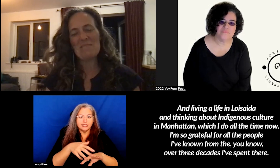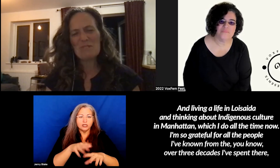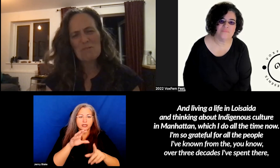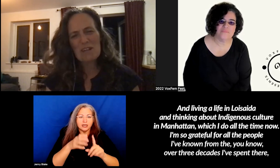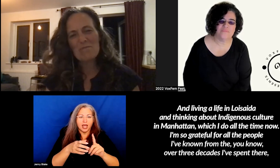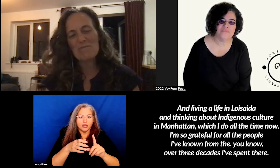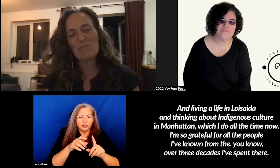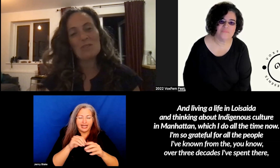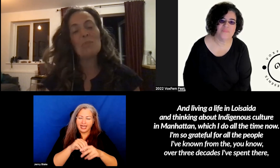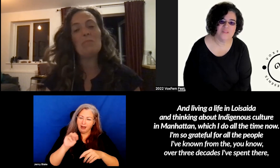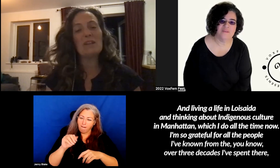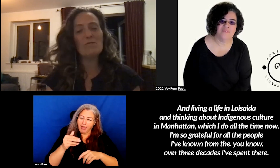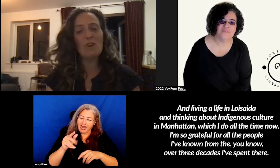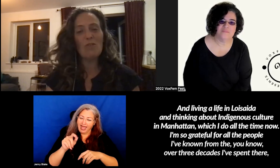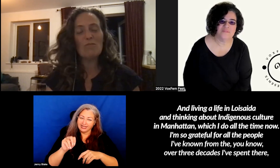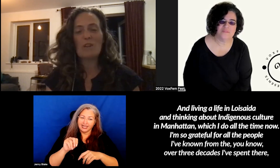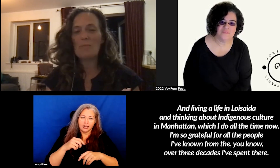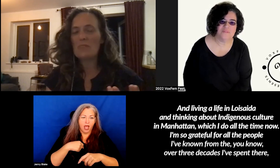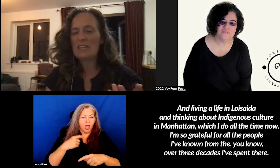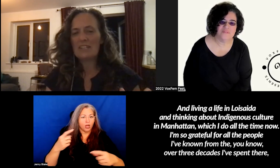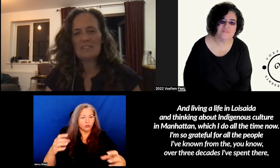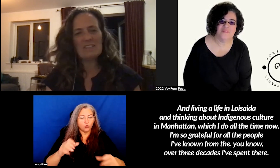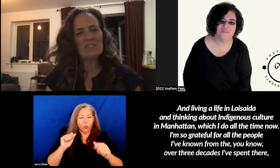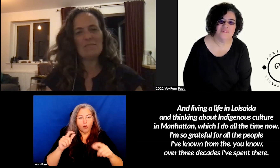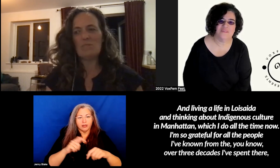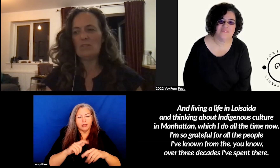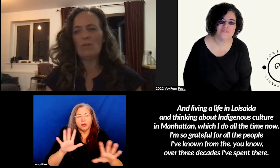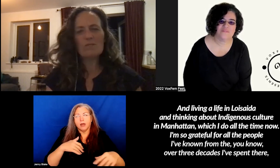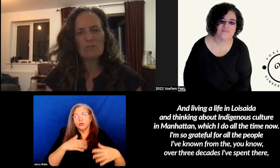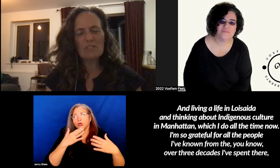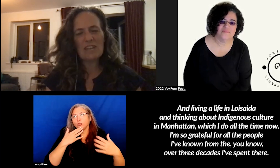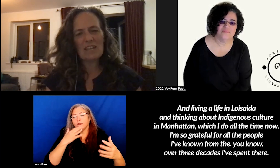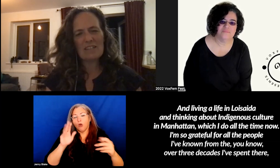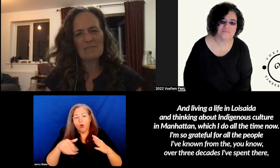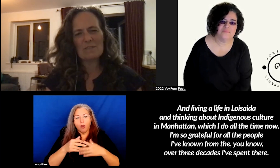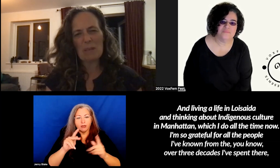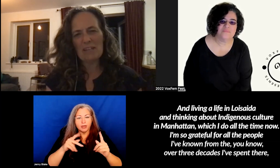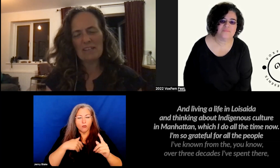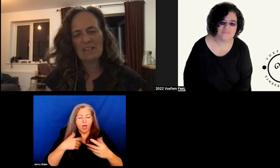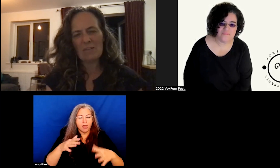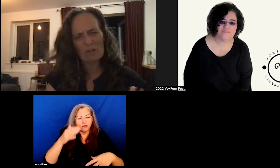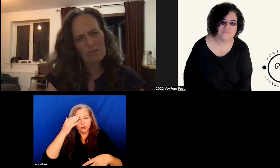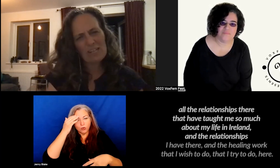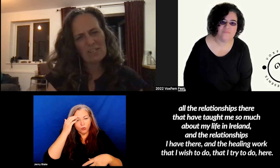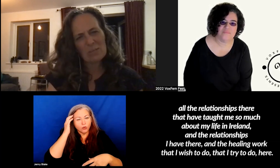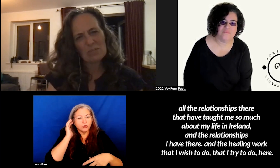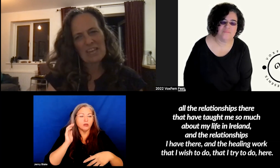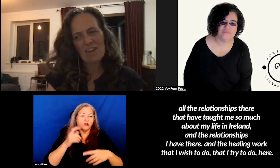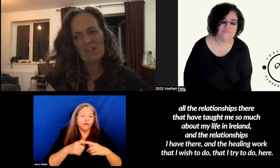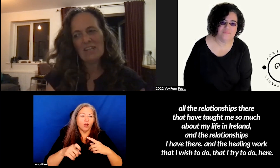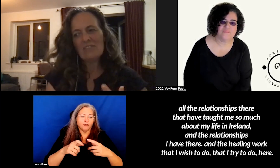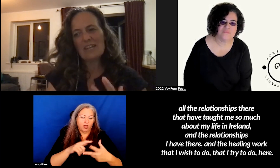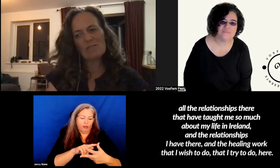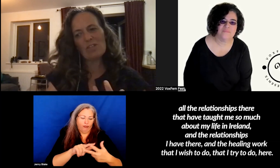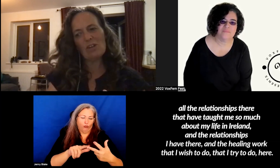now. I'm so grateful for all the people I've known from the, you know, over three decades I've spent there, all the relationships